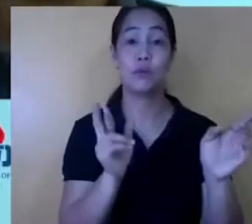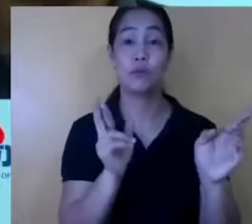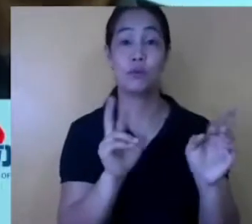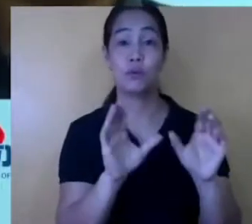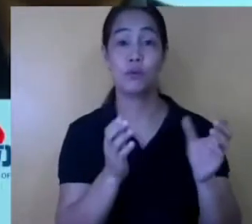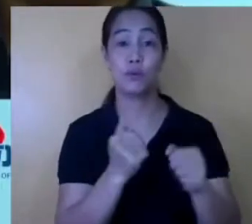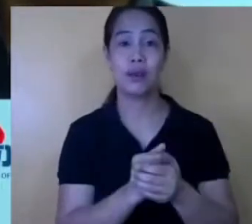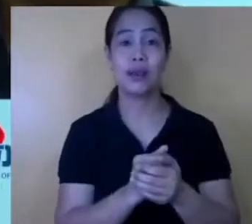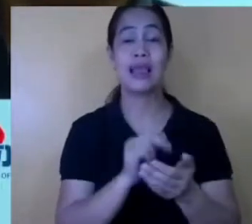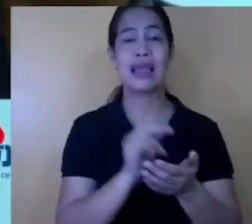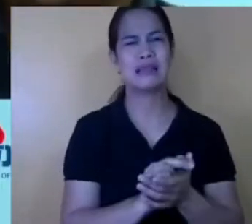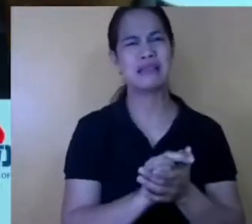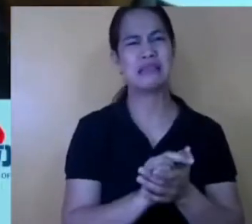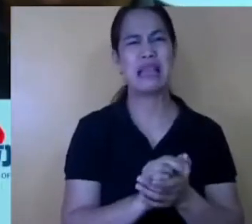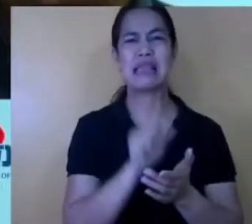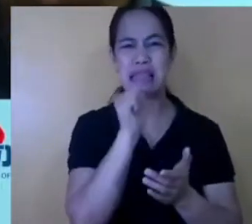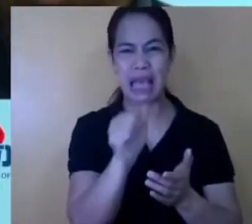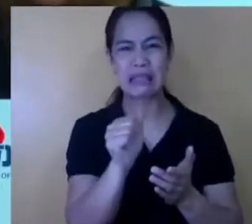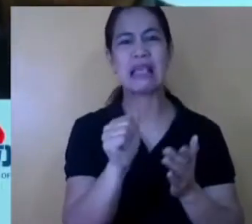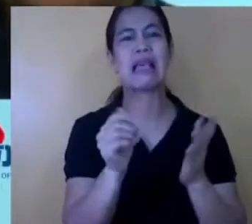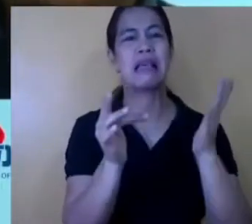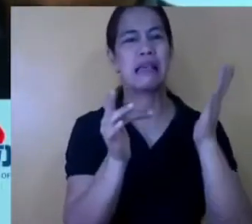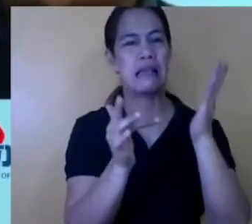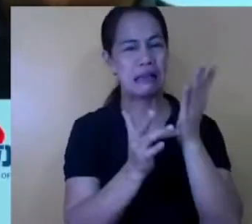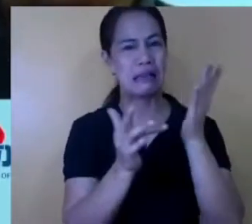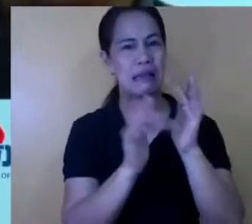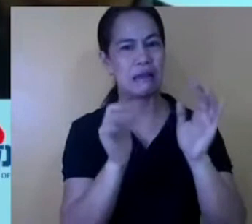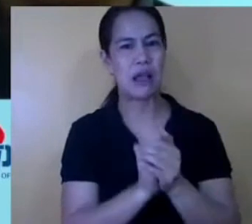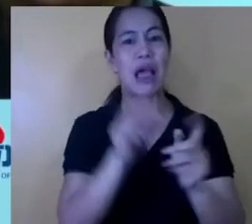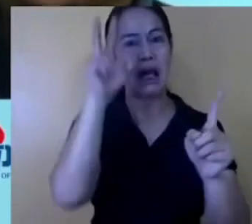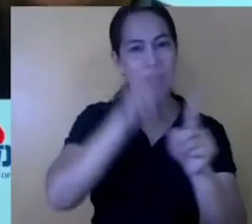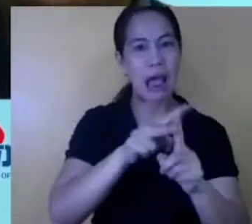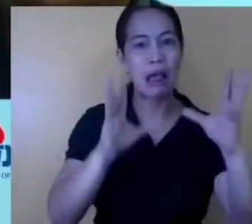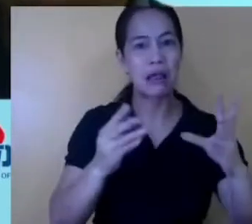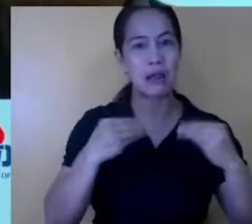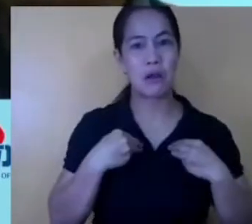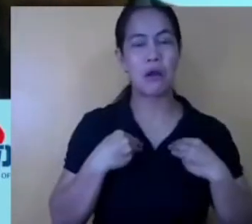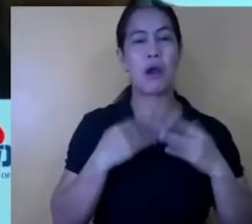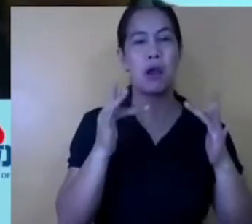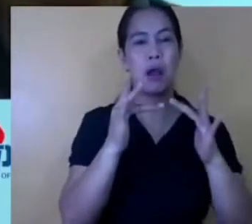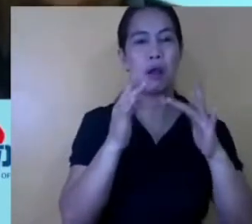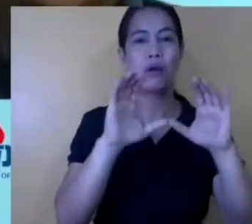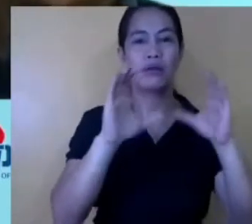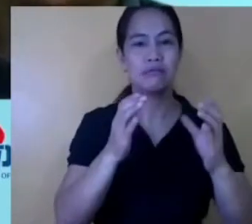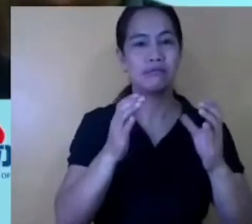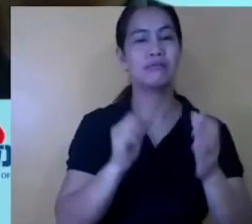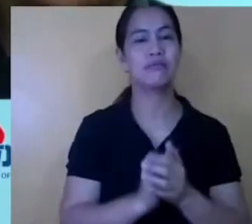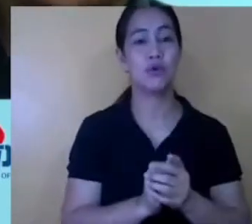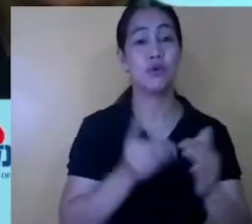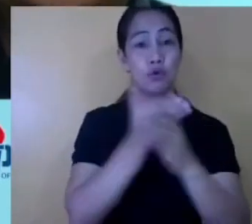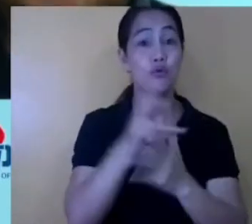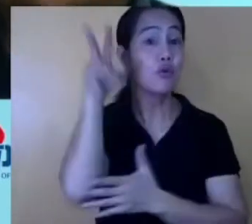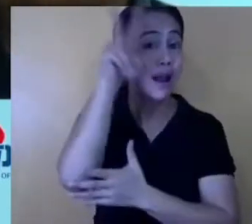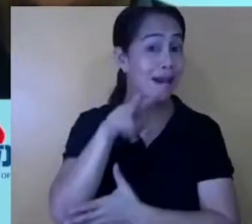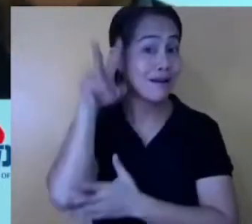asynchronous teaching. This applies to teachers who will adopt online asynchronous learning through video lesson or audio lesson